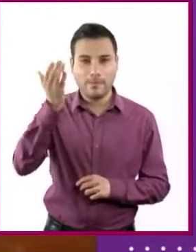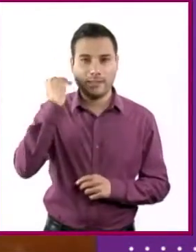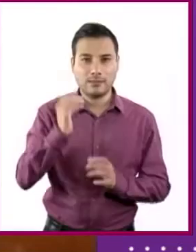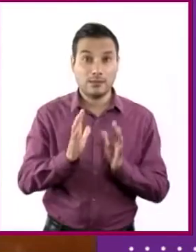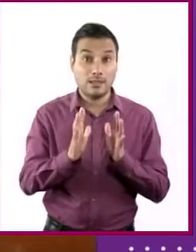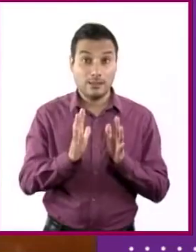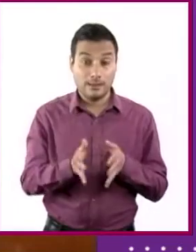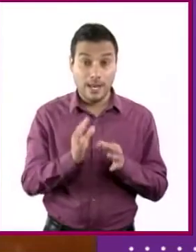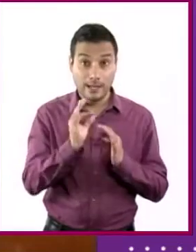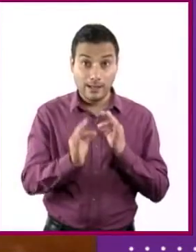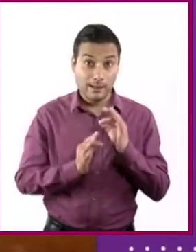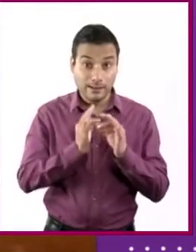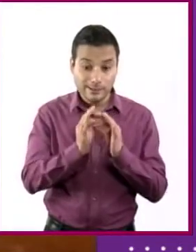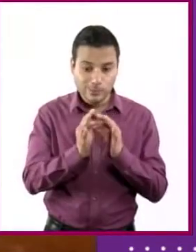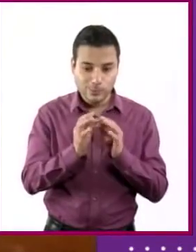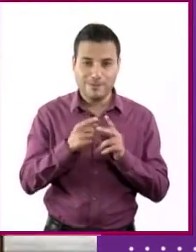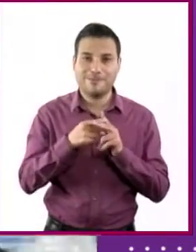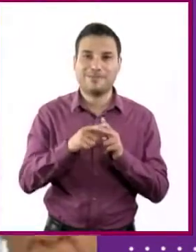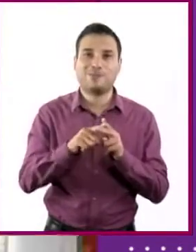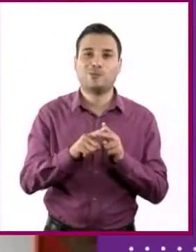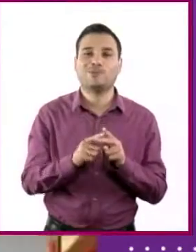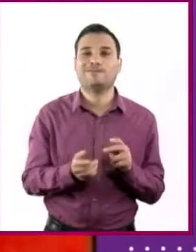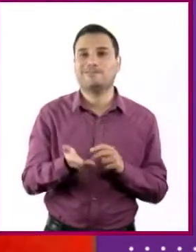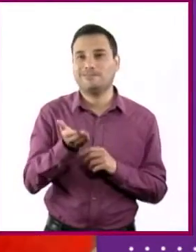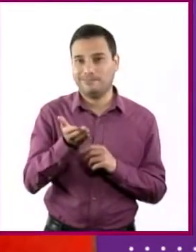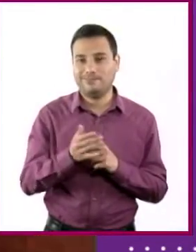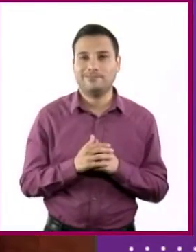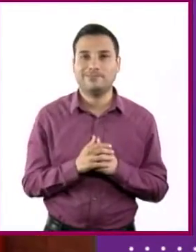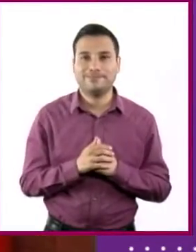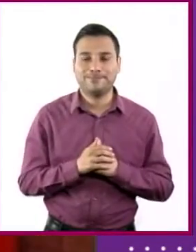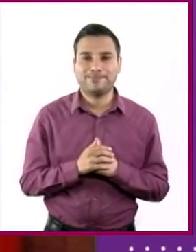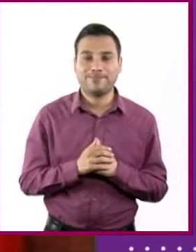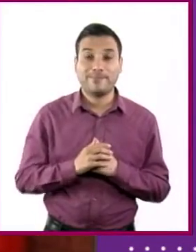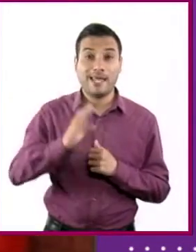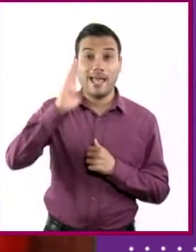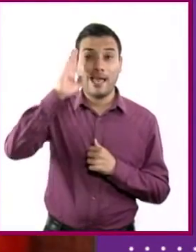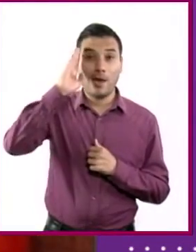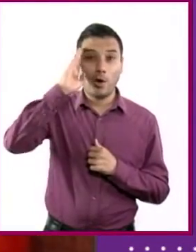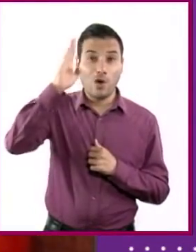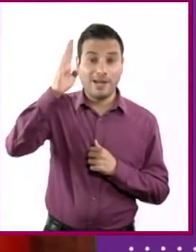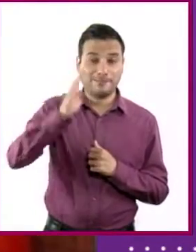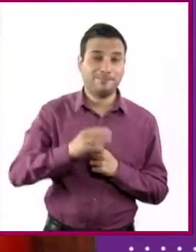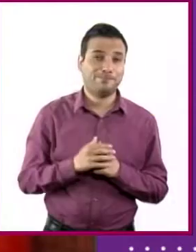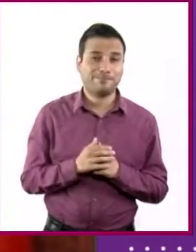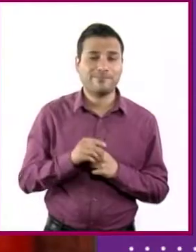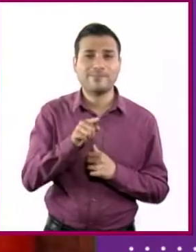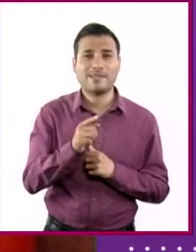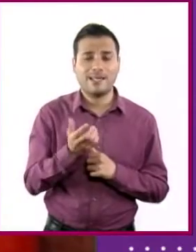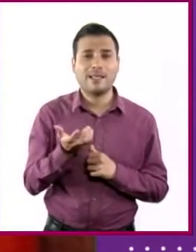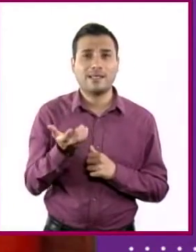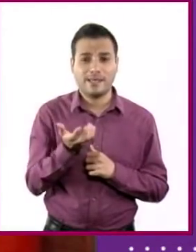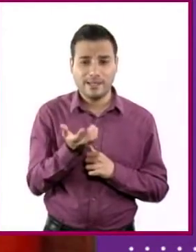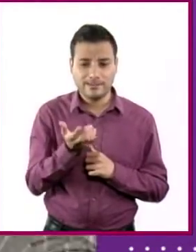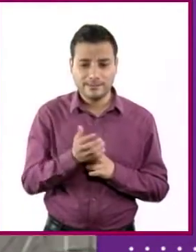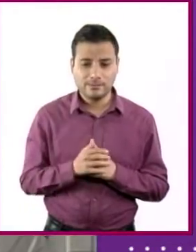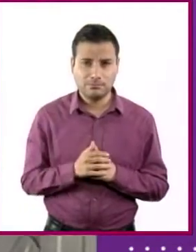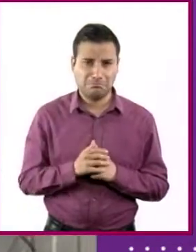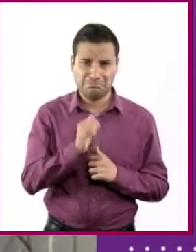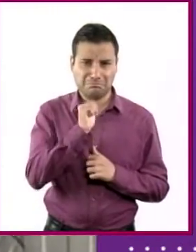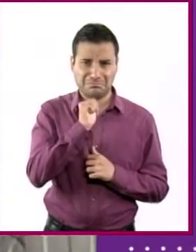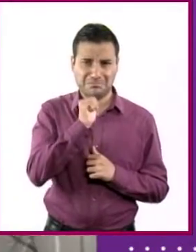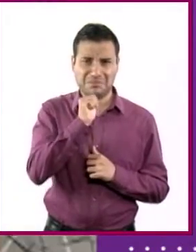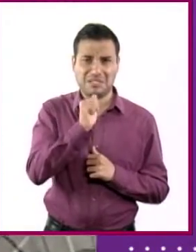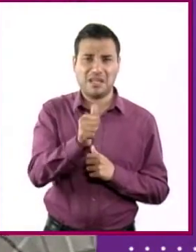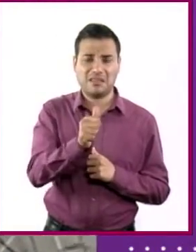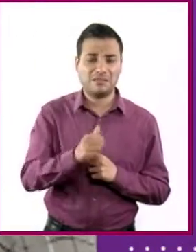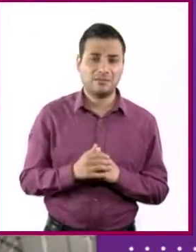listos? ¡Pues comenzamos! Hello, Antonio. What are you doing? Nothing. I